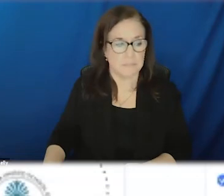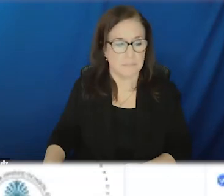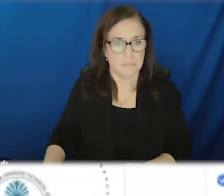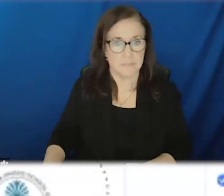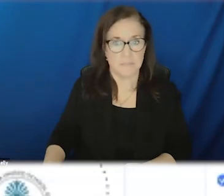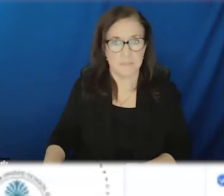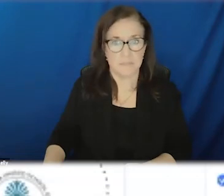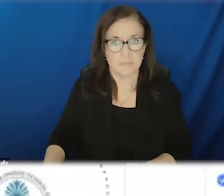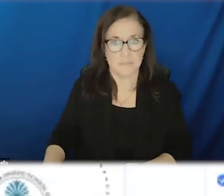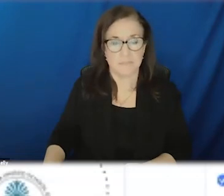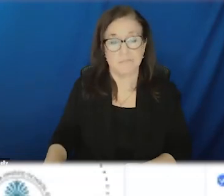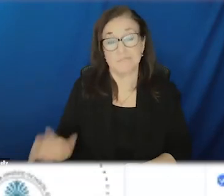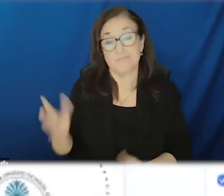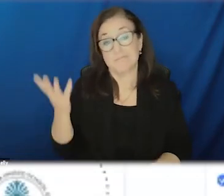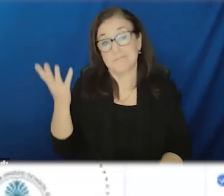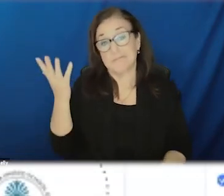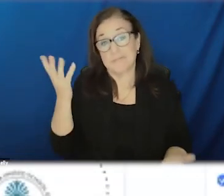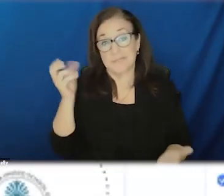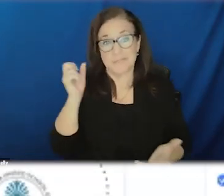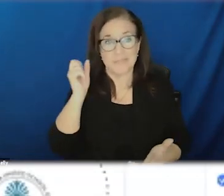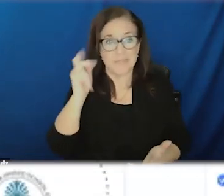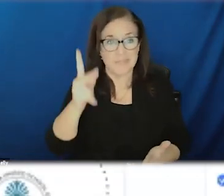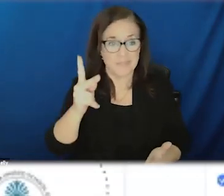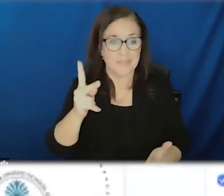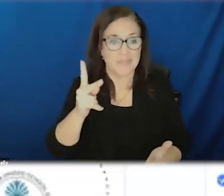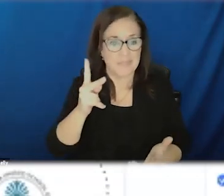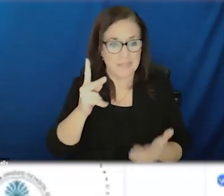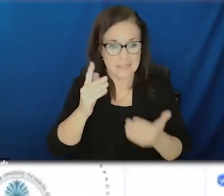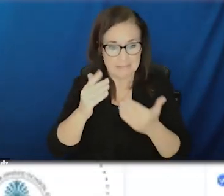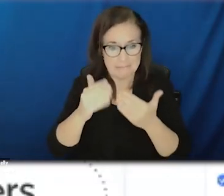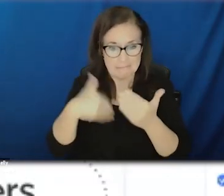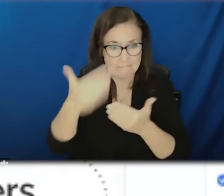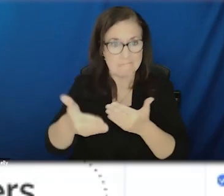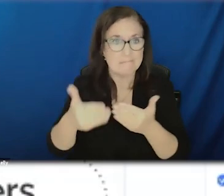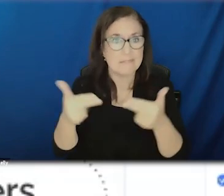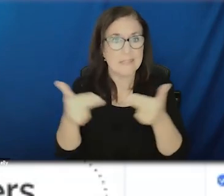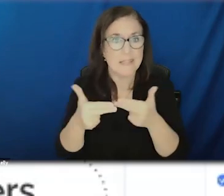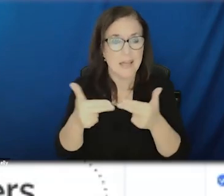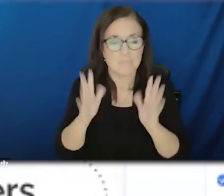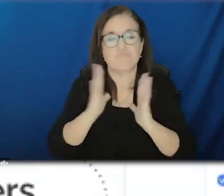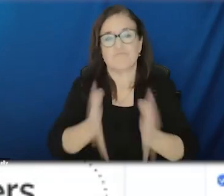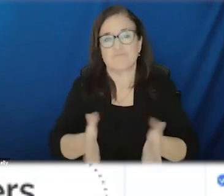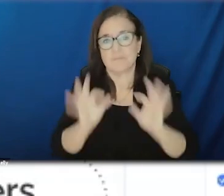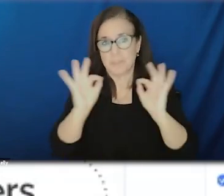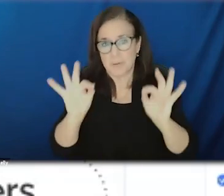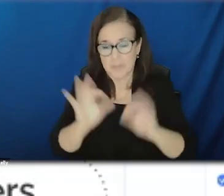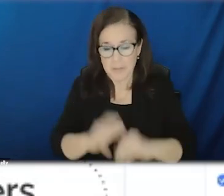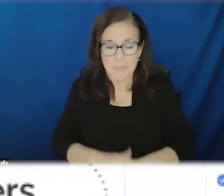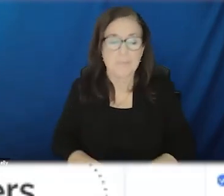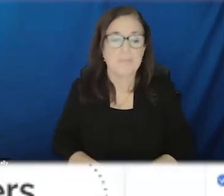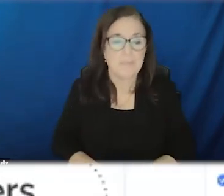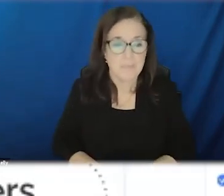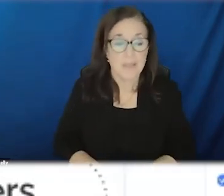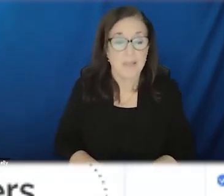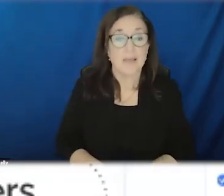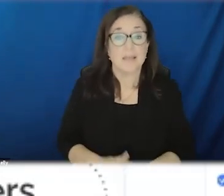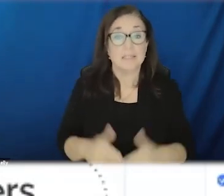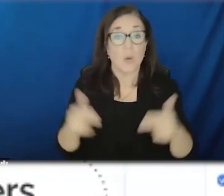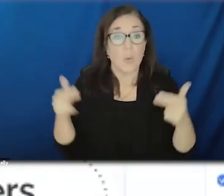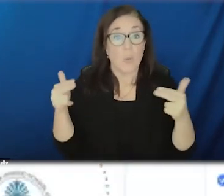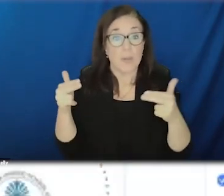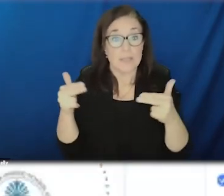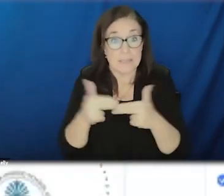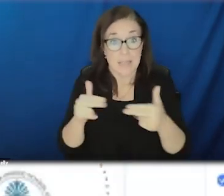Okay, so we'll just advance. Very good. All right, we are on slide 2, Mr. Rouse. Thank